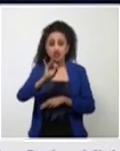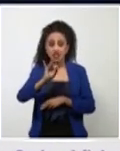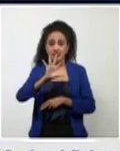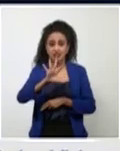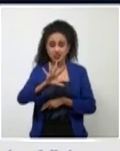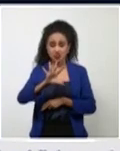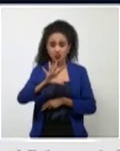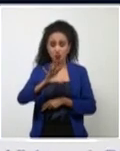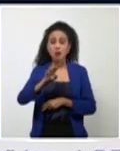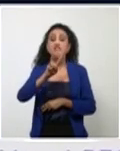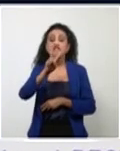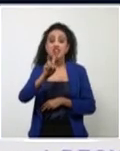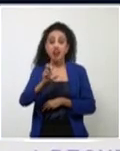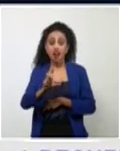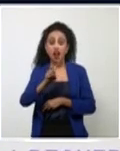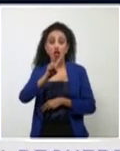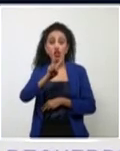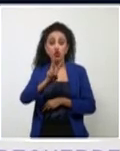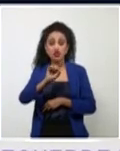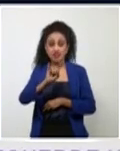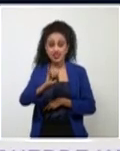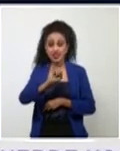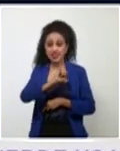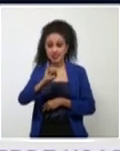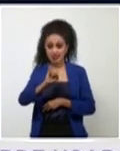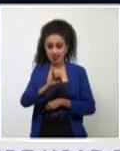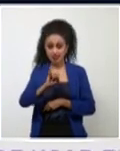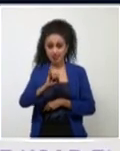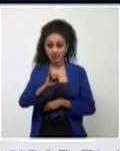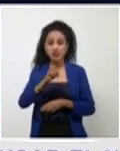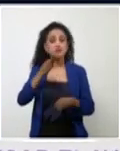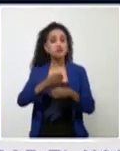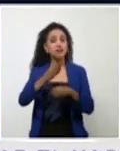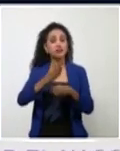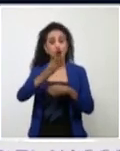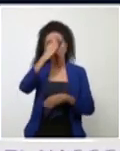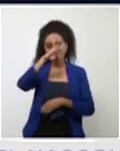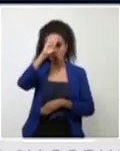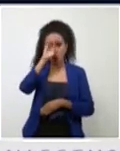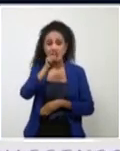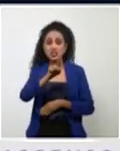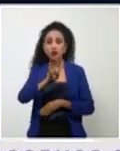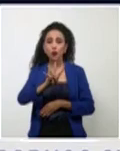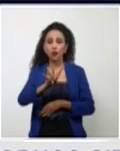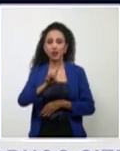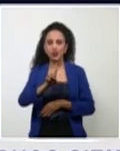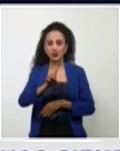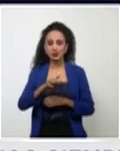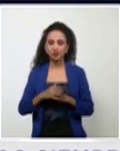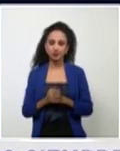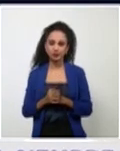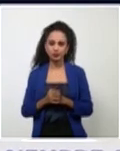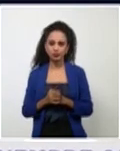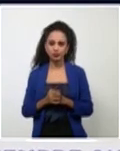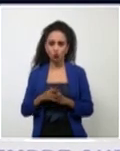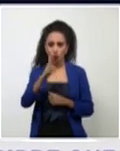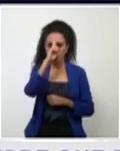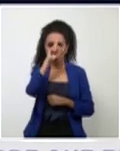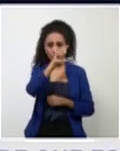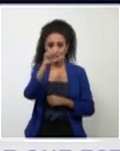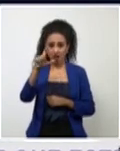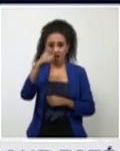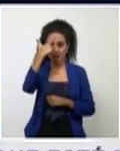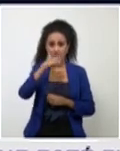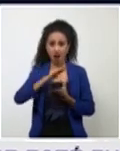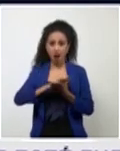Havana, 375, the laboratory of Villa Clara, 266, Santiago de Cuba,